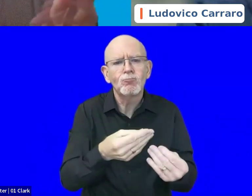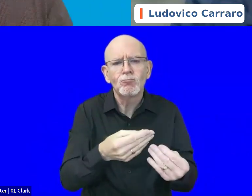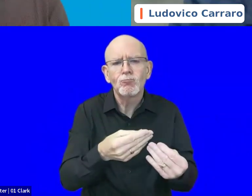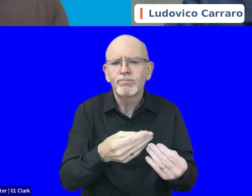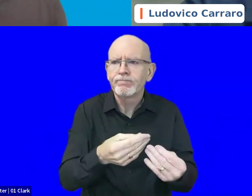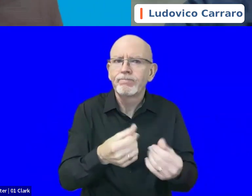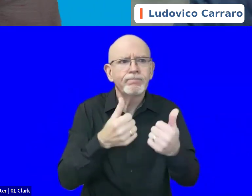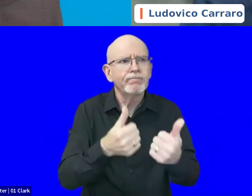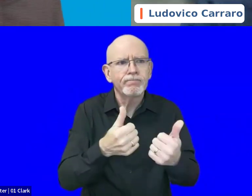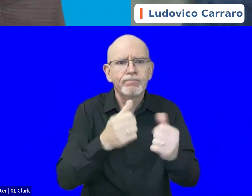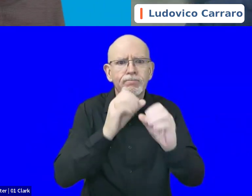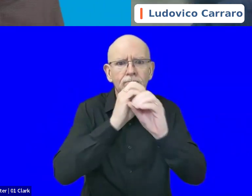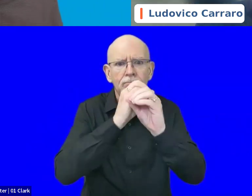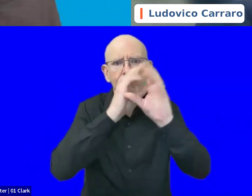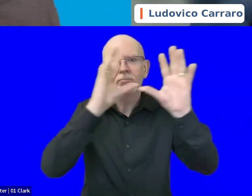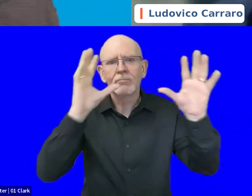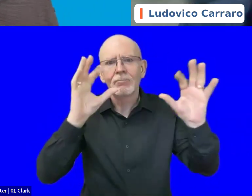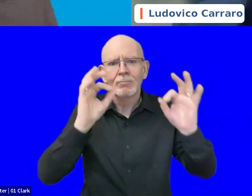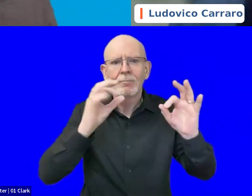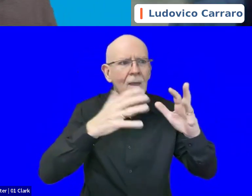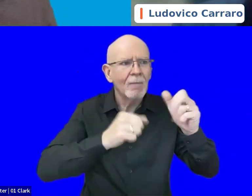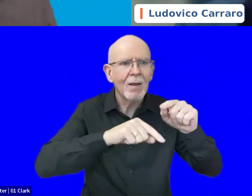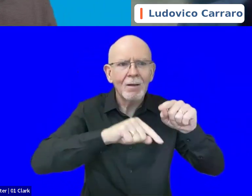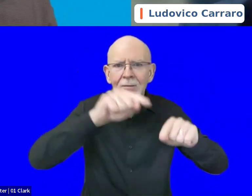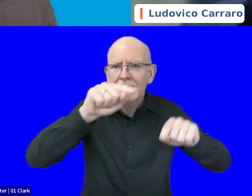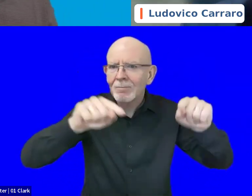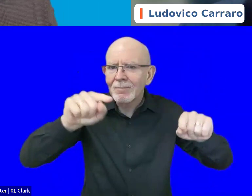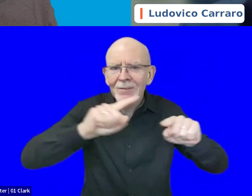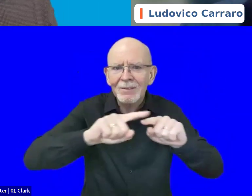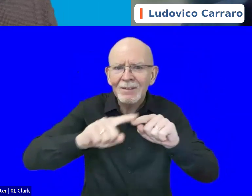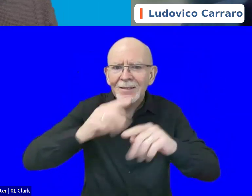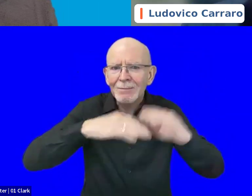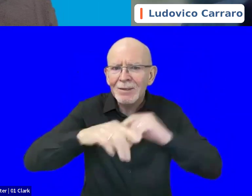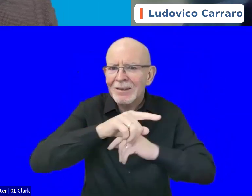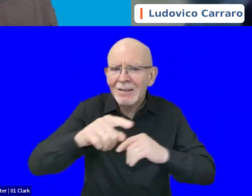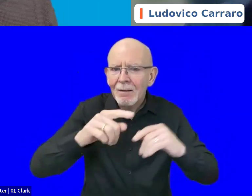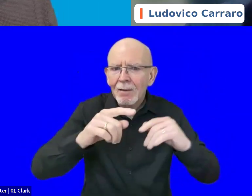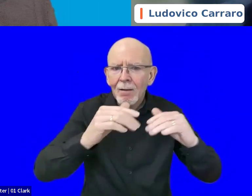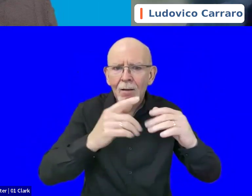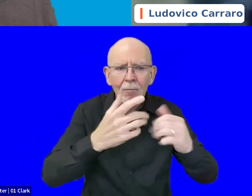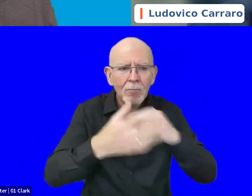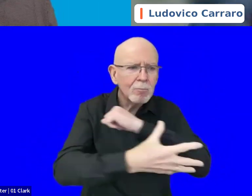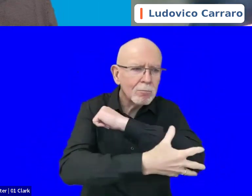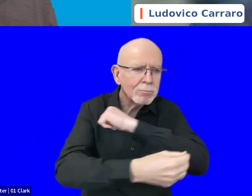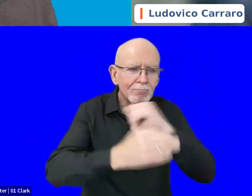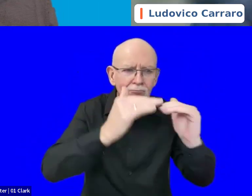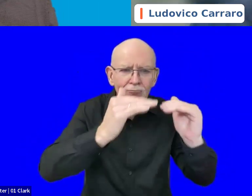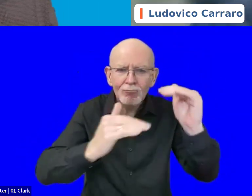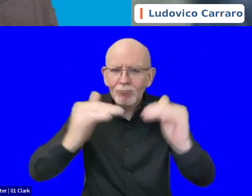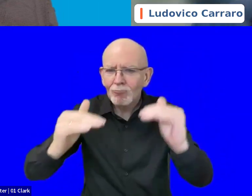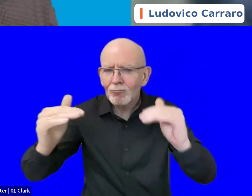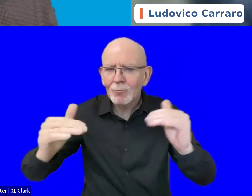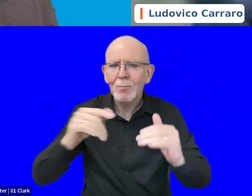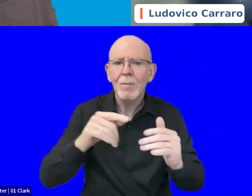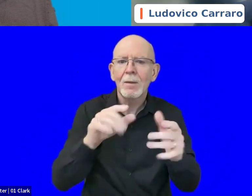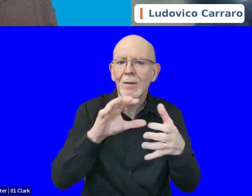between groups of persons with disability, Ludovico? Well, what I would say is that so we use SOL